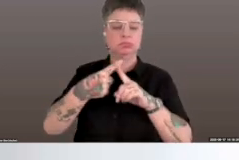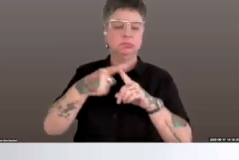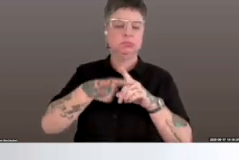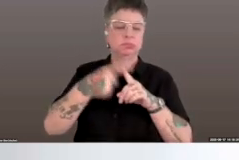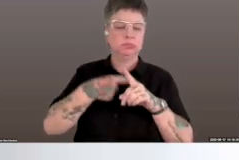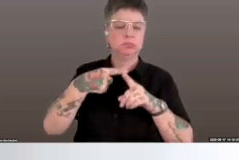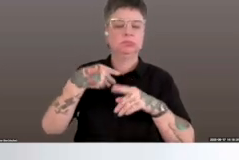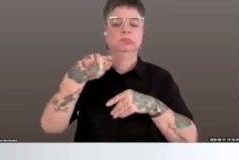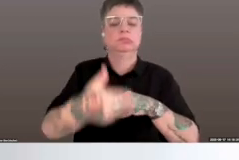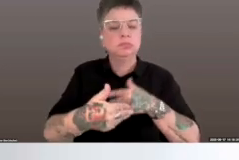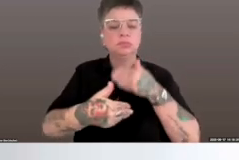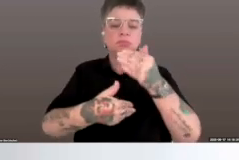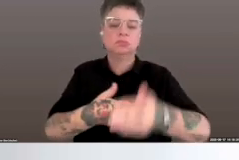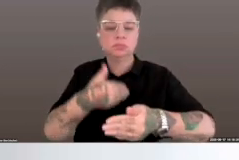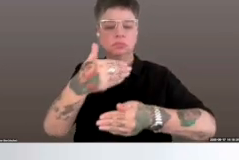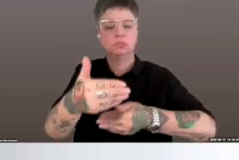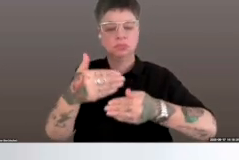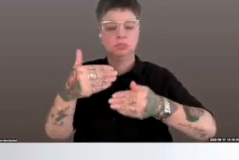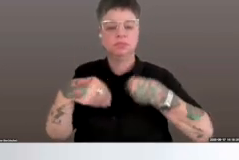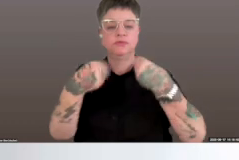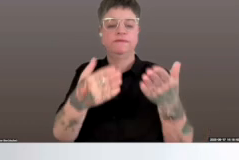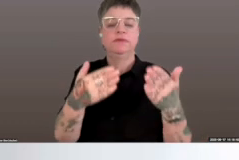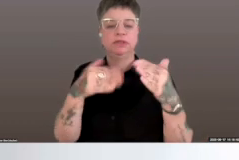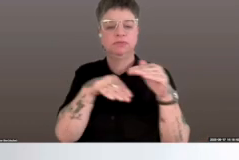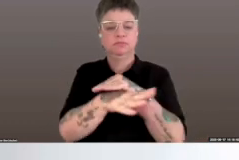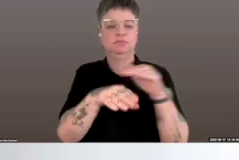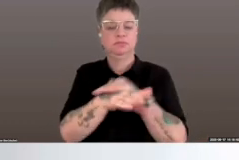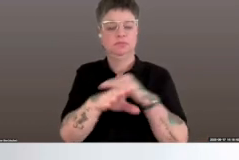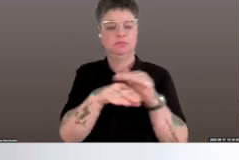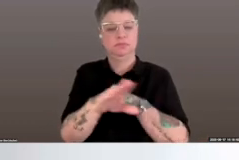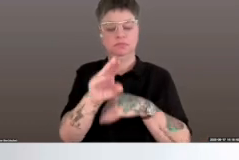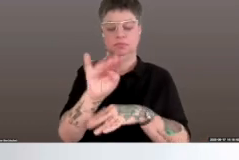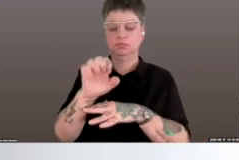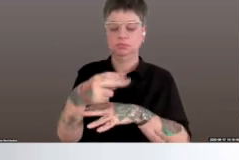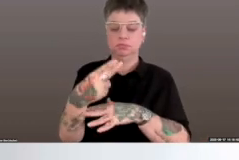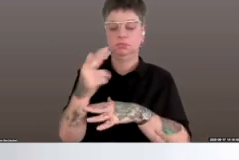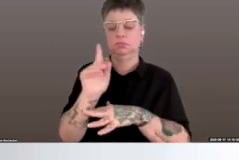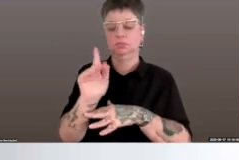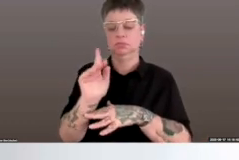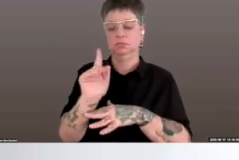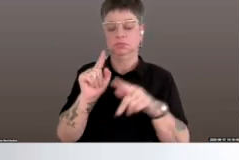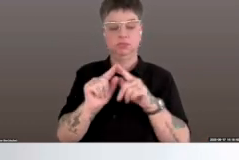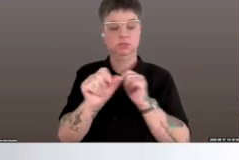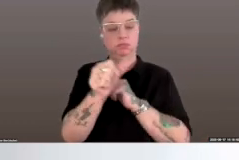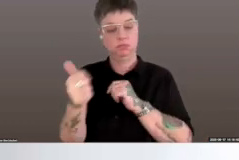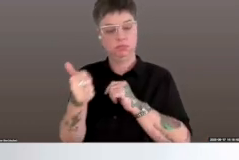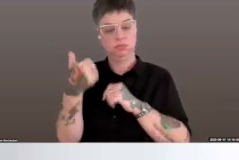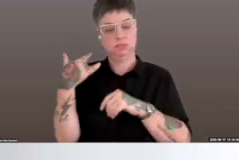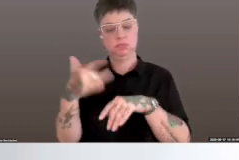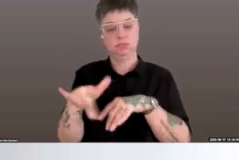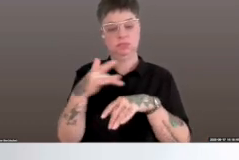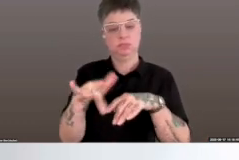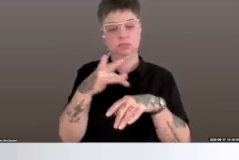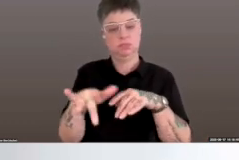equitable access to incentives. As such, as of March 25th of this year, DCAP is now available to regional